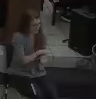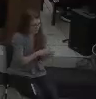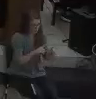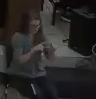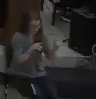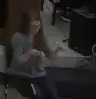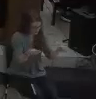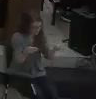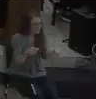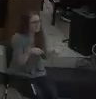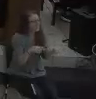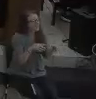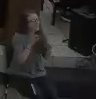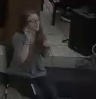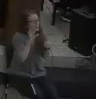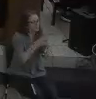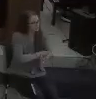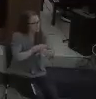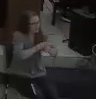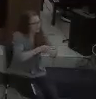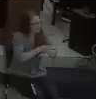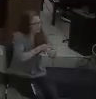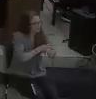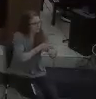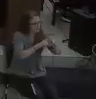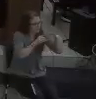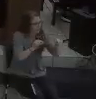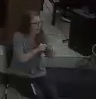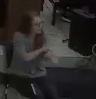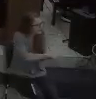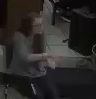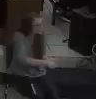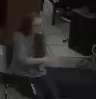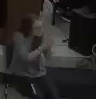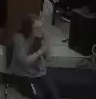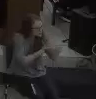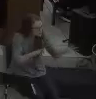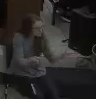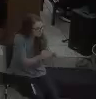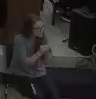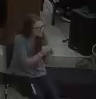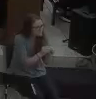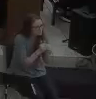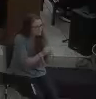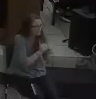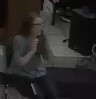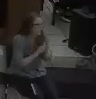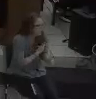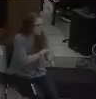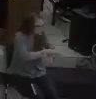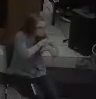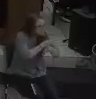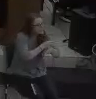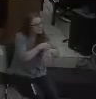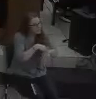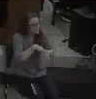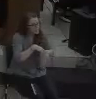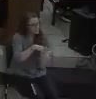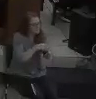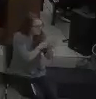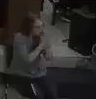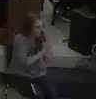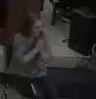today. This is the pastoral care card. Every week, the prayers are compiled, and our pastoral care ministers pray for each prayer